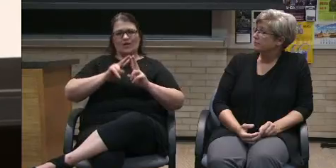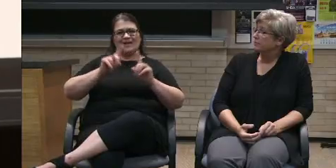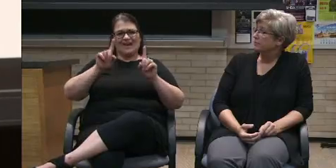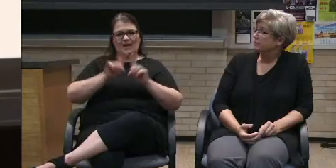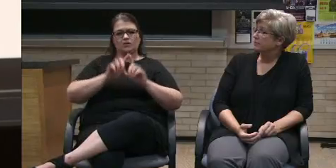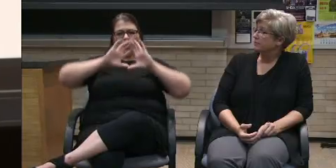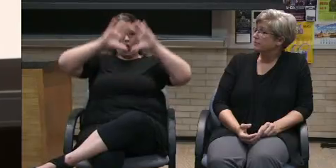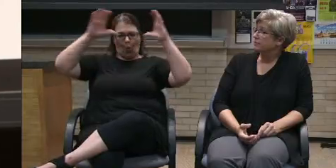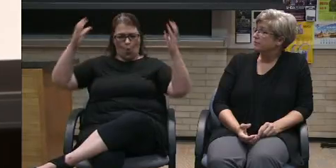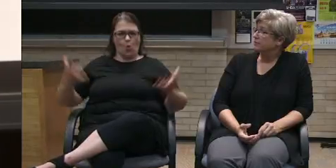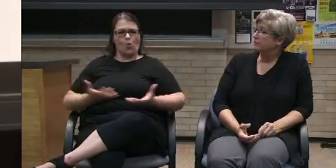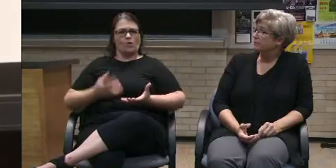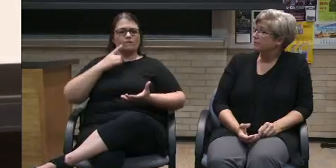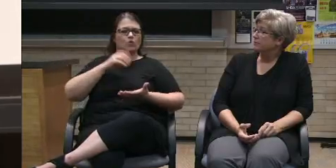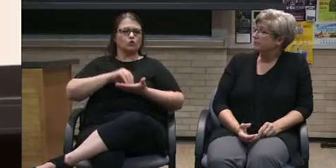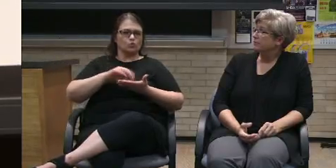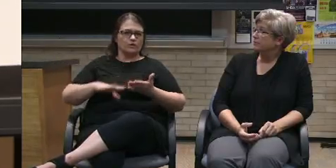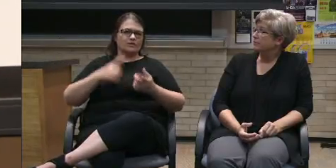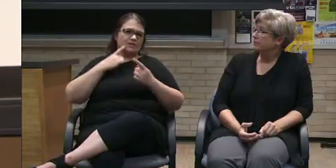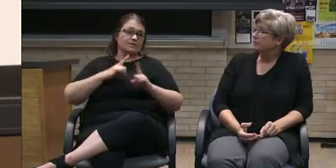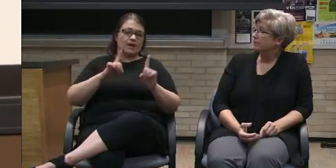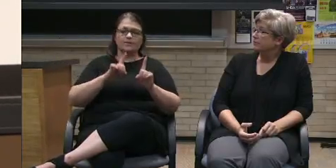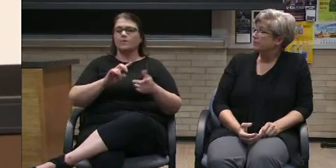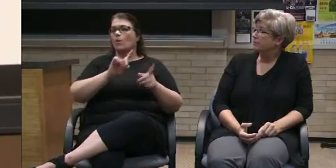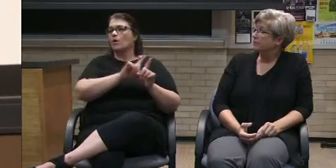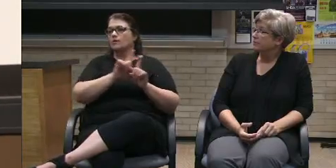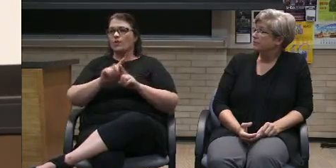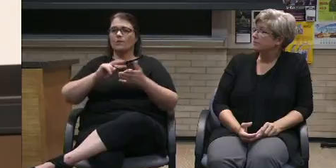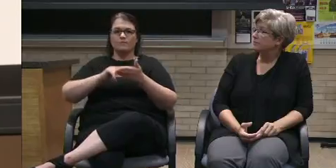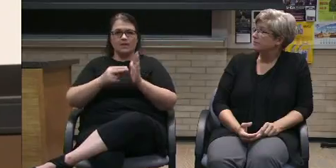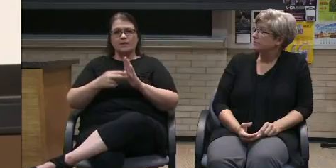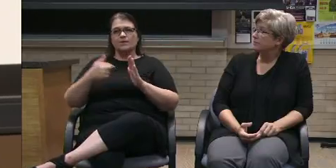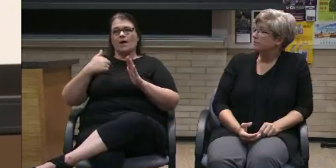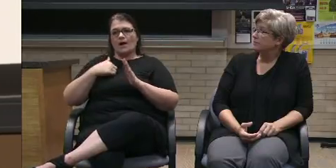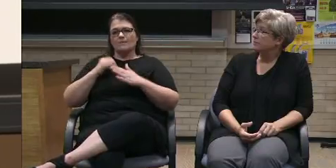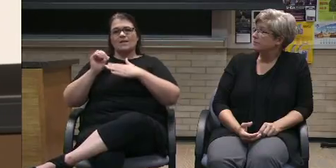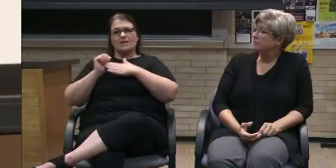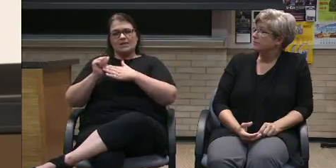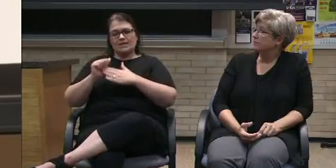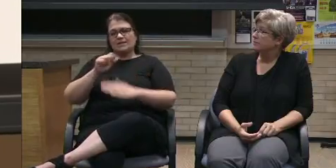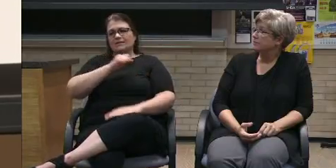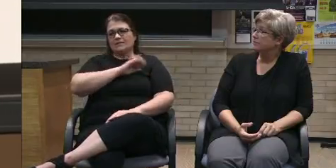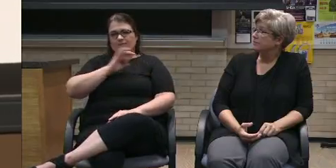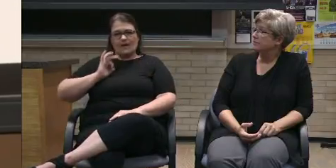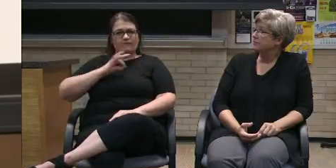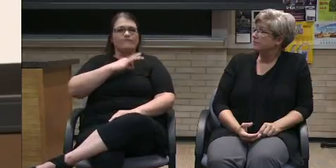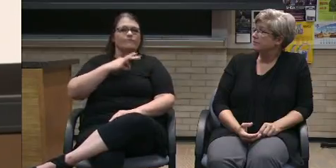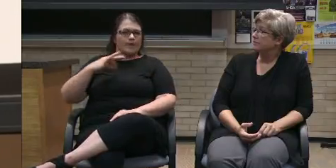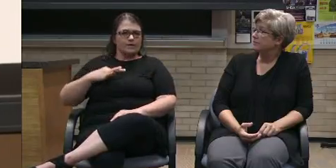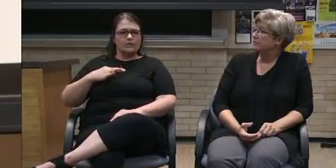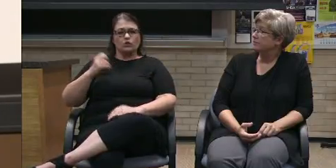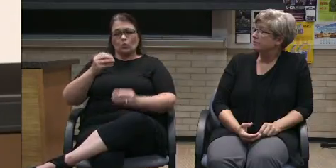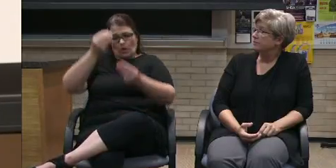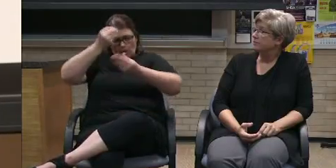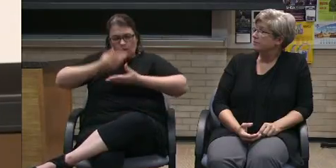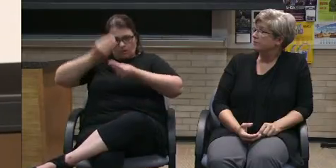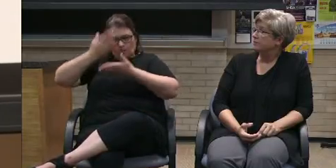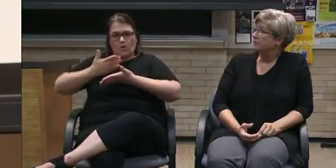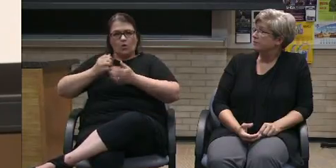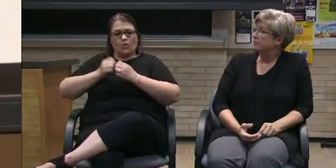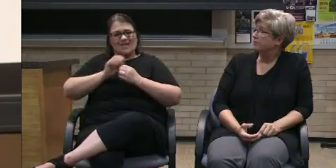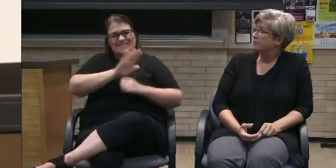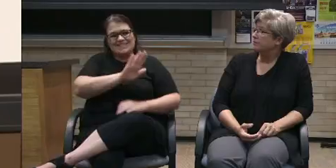it just differs on the role, but it also means I'm leading a faculty to communicate this in their work with individual students,